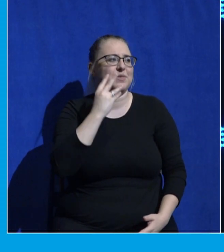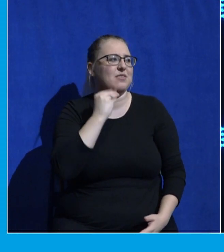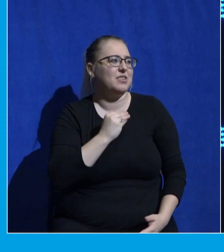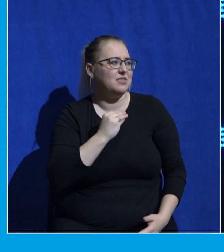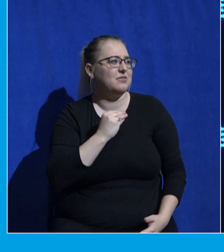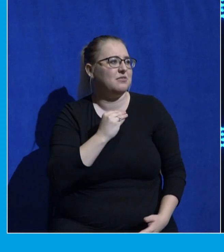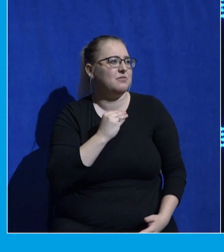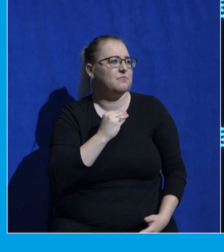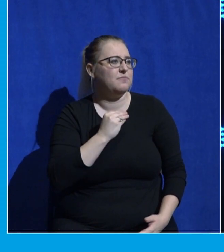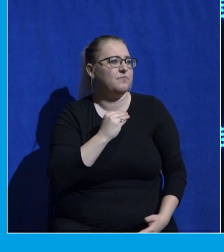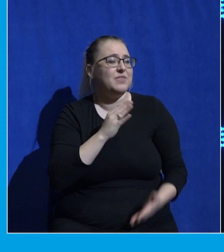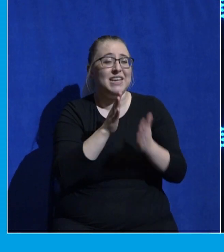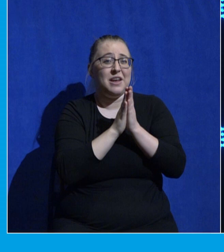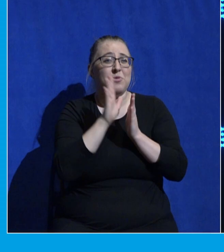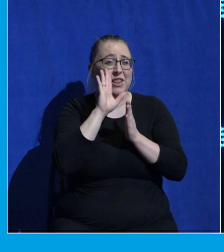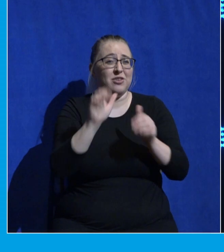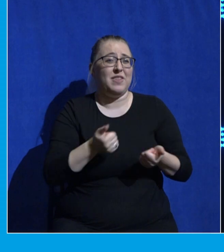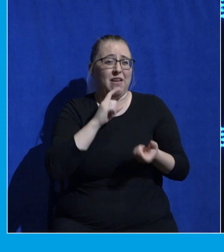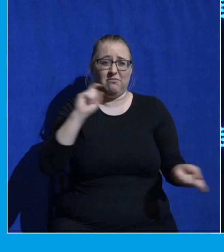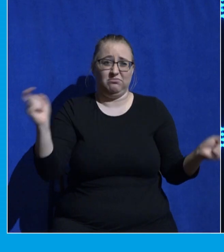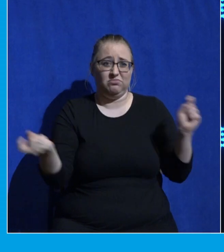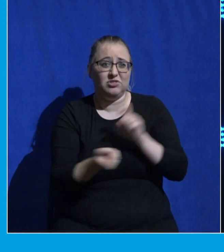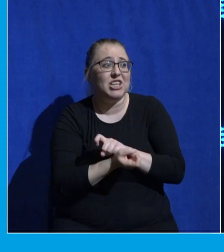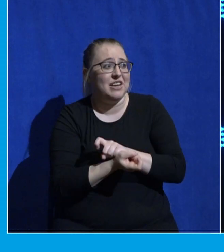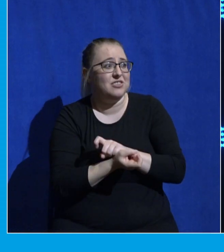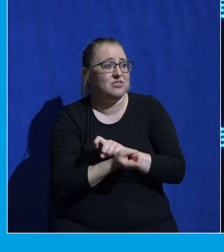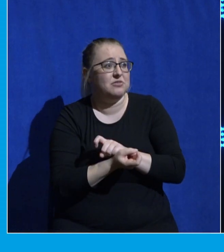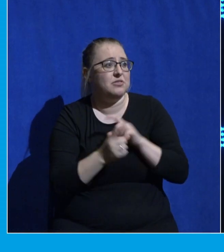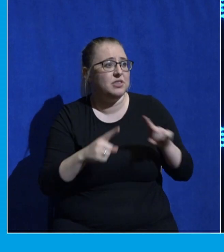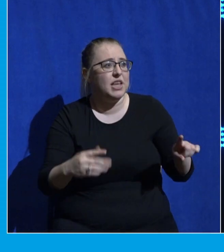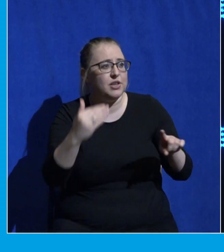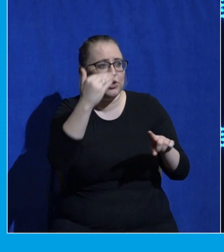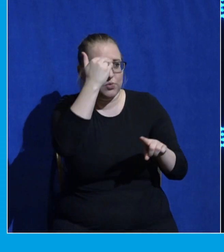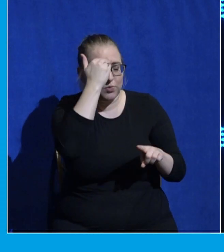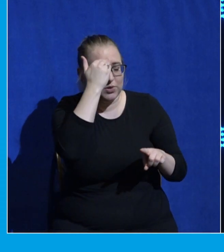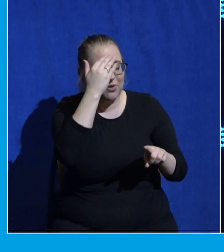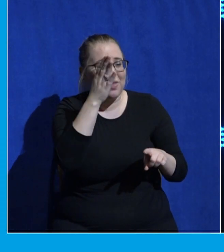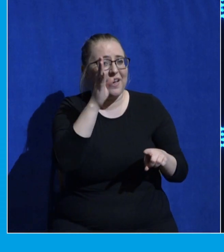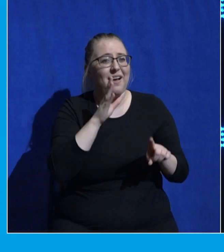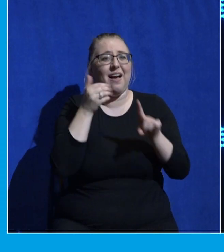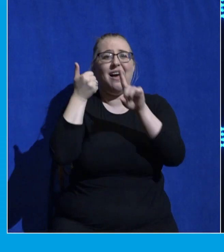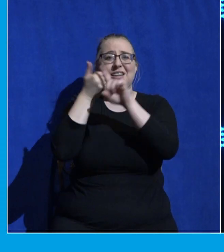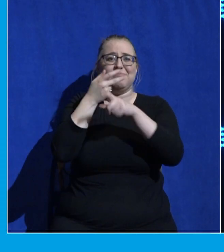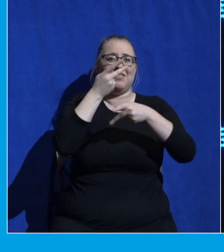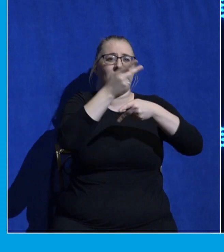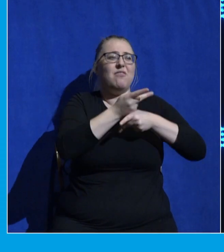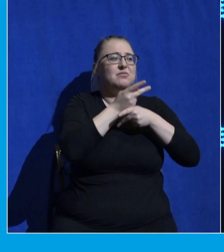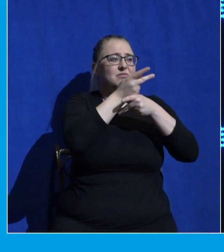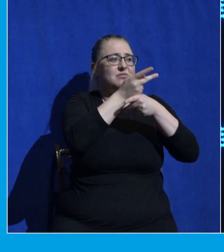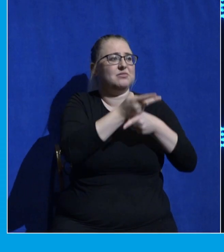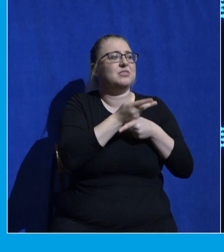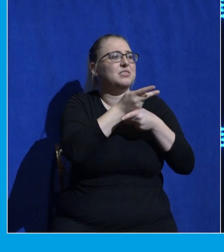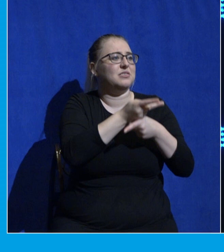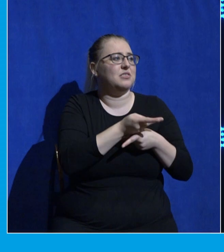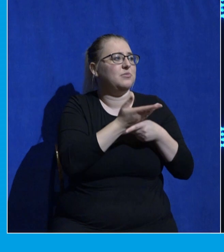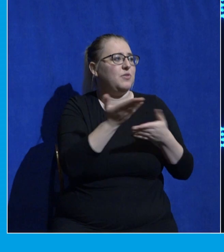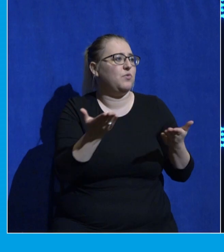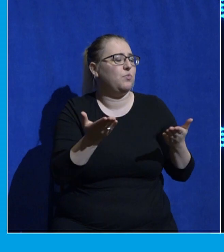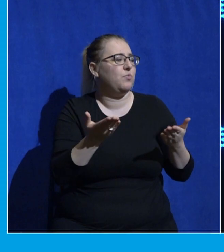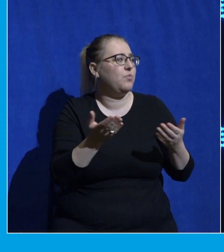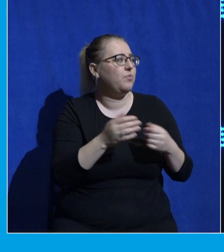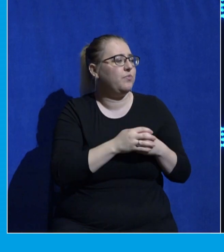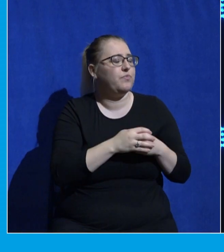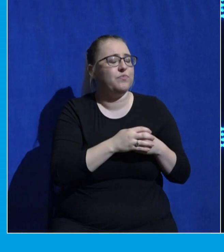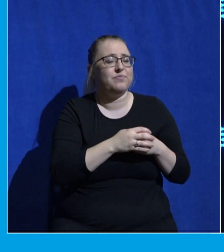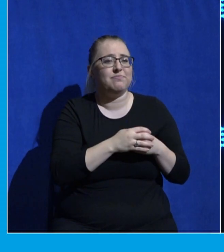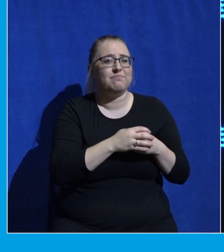I pray that your life is never the same, of you knowing that God is a keeper. Here's the thing. I pray